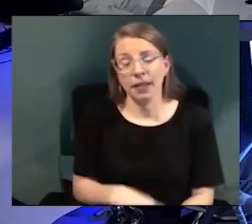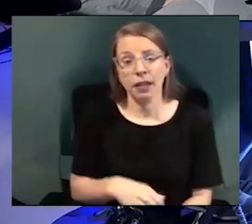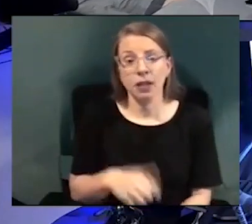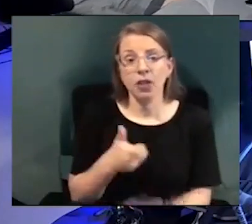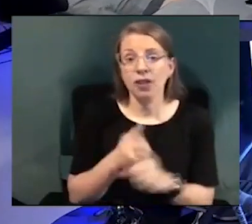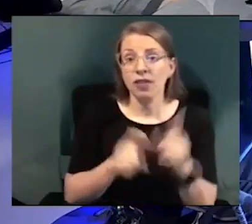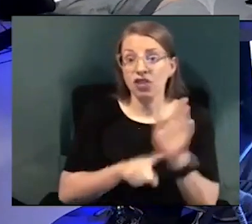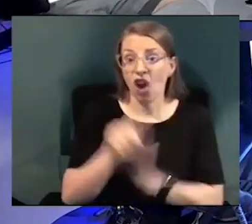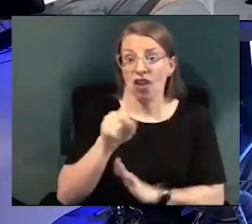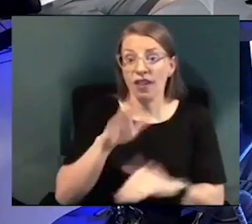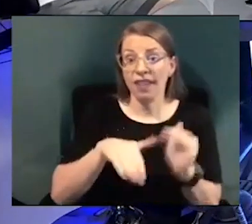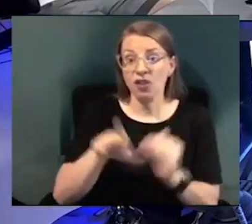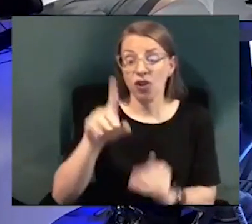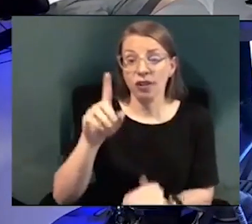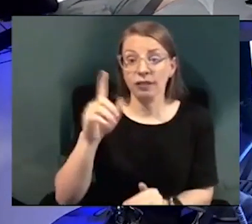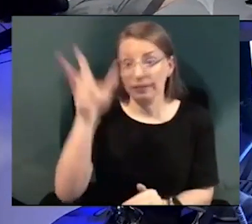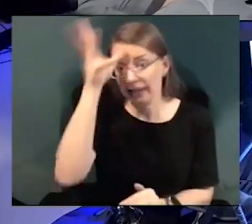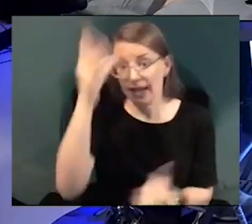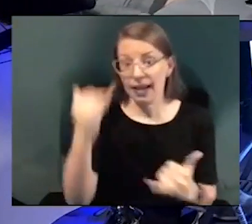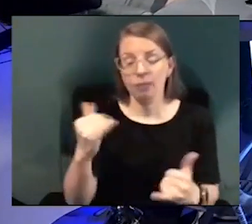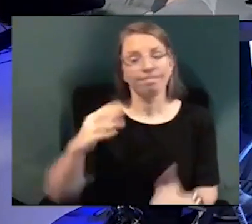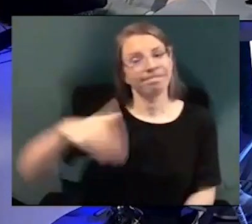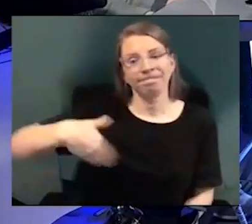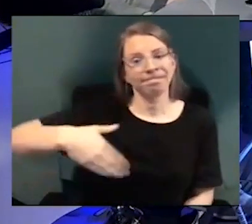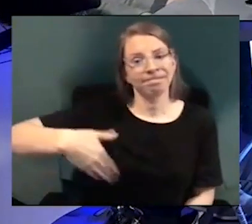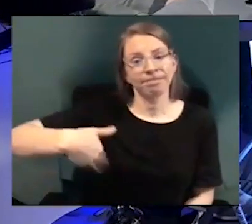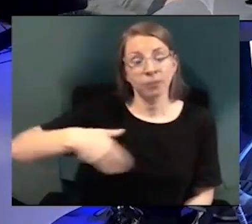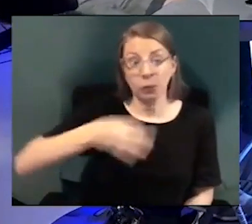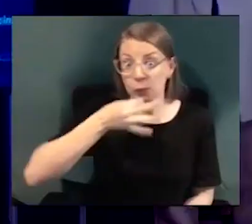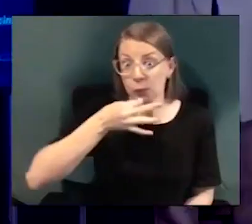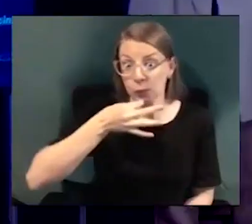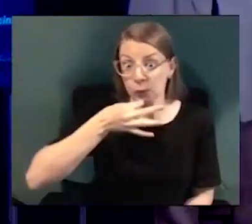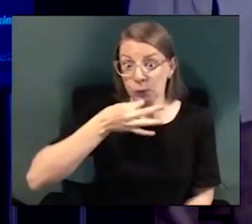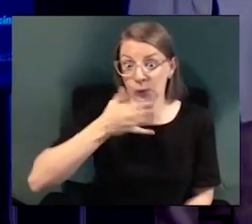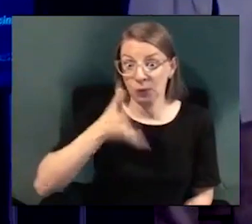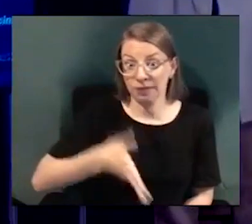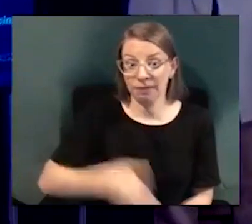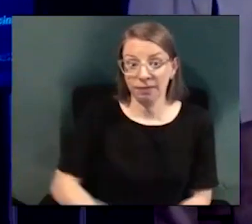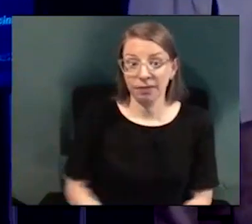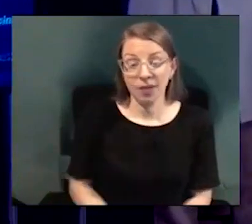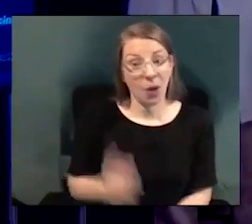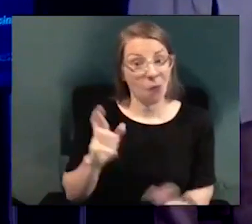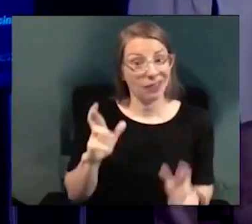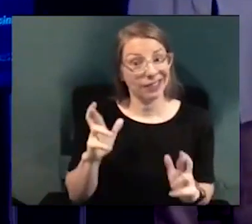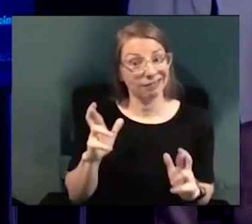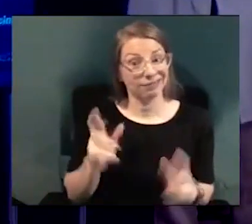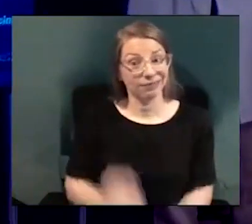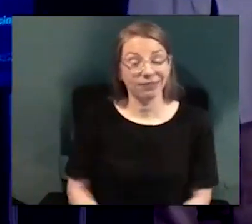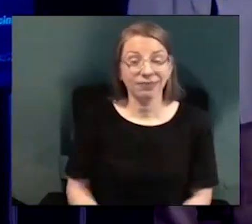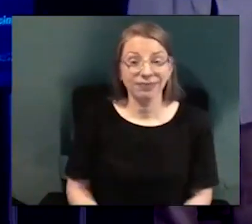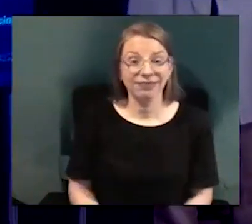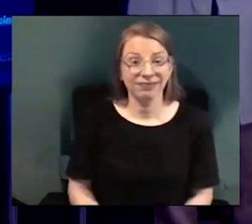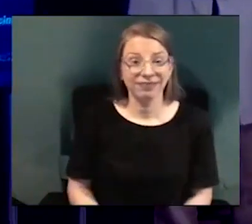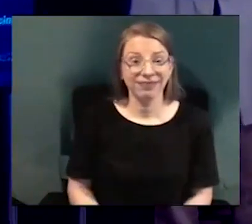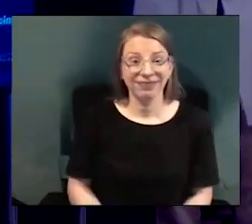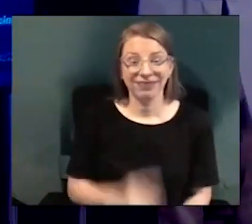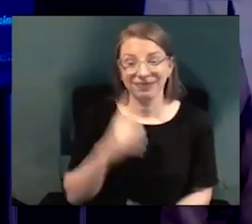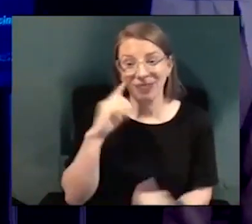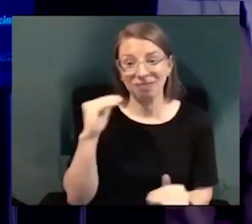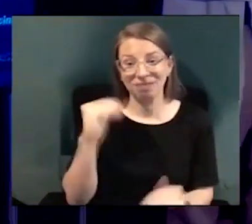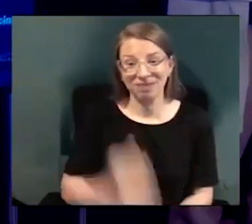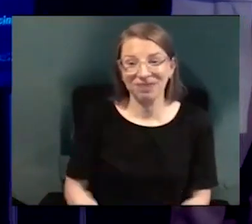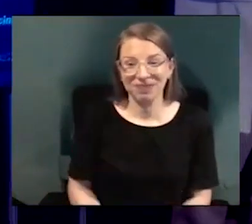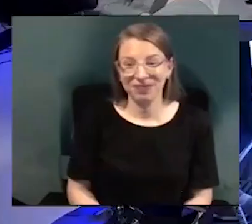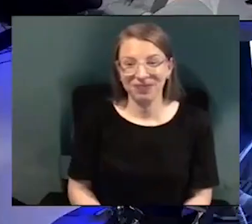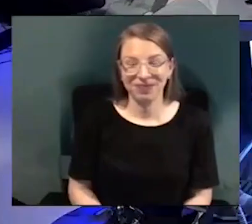dad now? No, not yet. Okay. Is it coming? Hopefully. All right. Hopefully. My